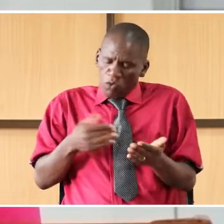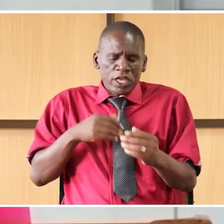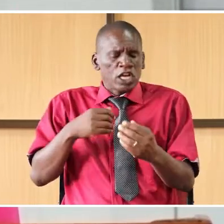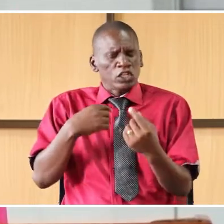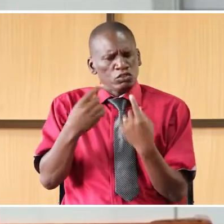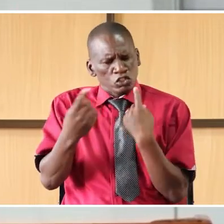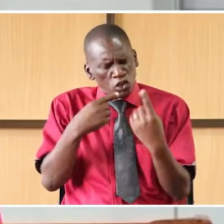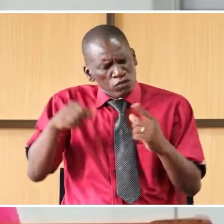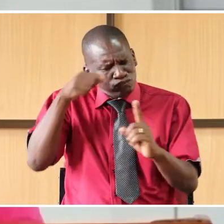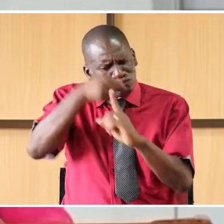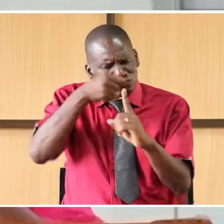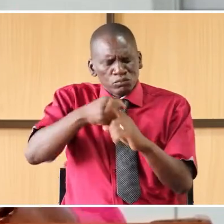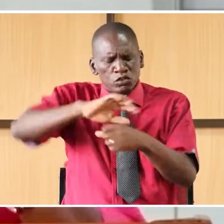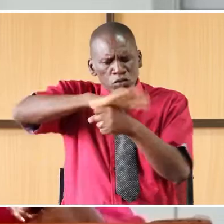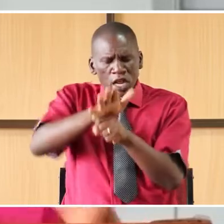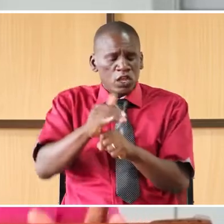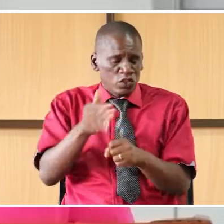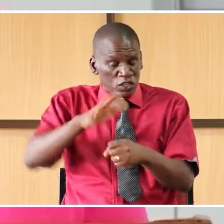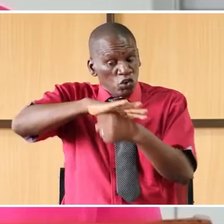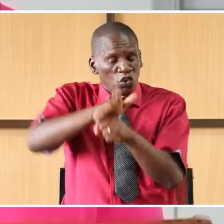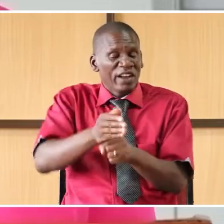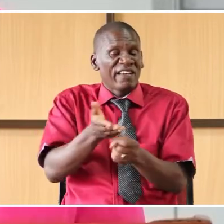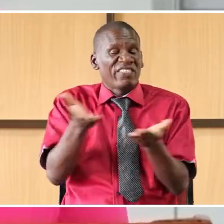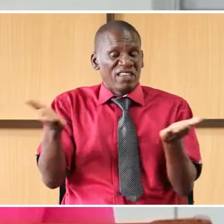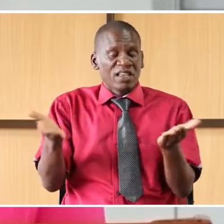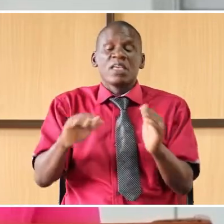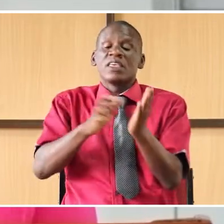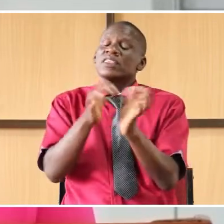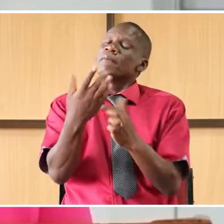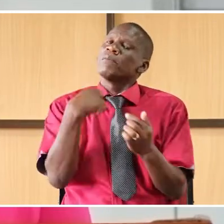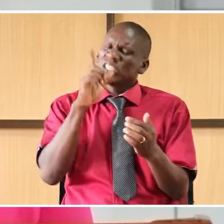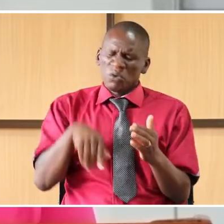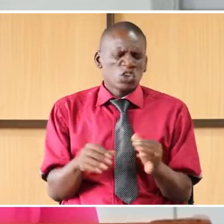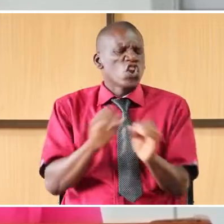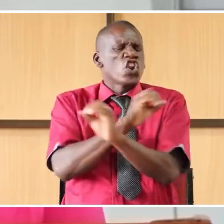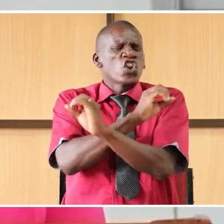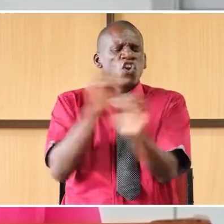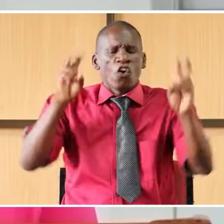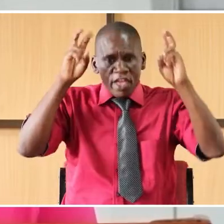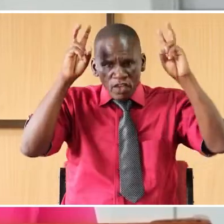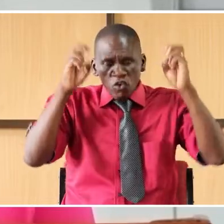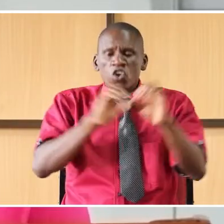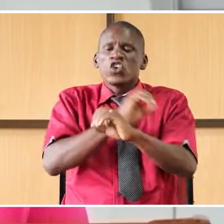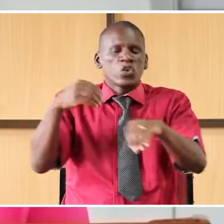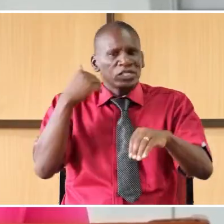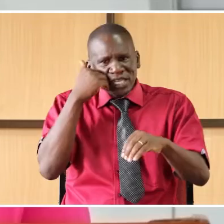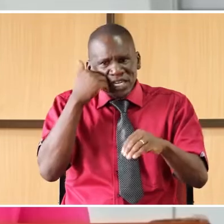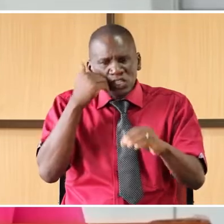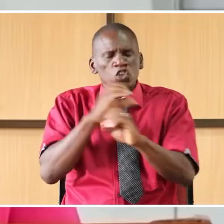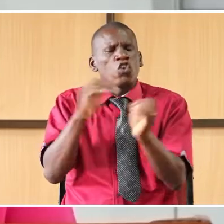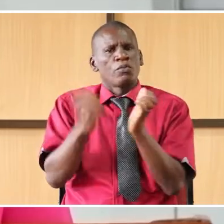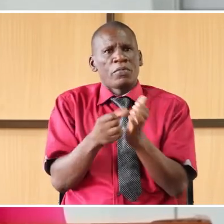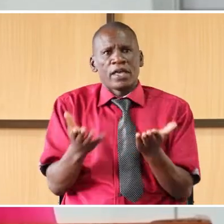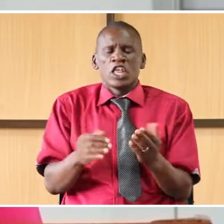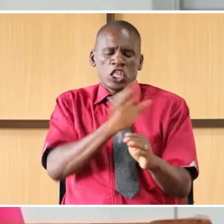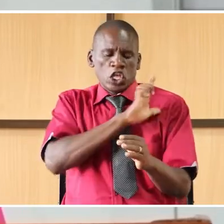COVID and this, corona thing. The Bible says no evil, no plague, no calamity. The Lord spoke